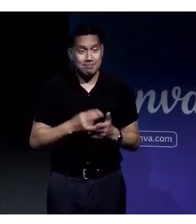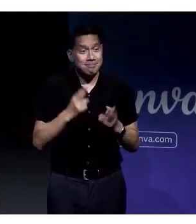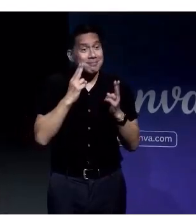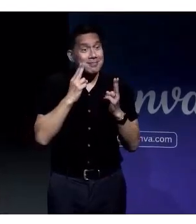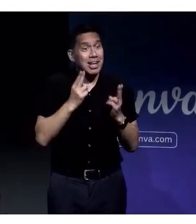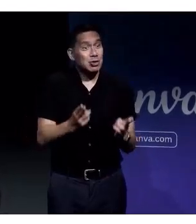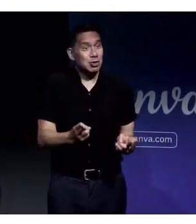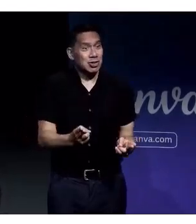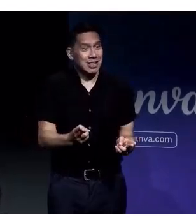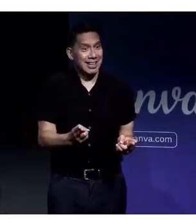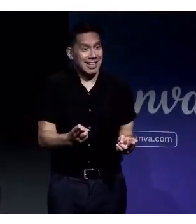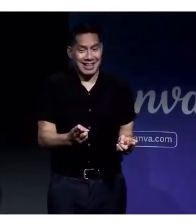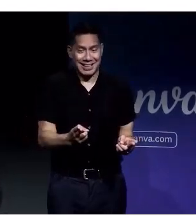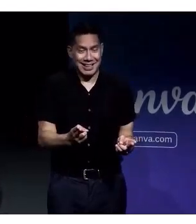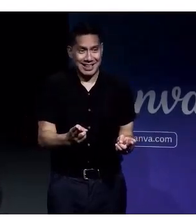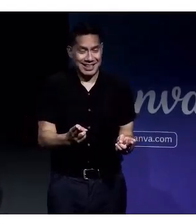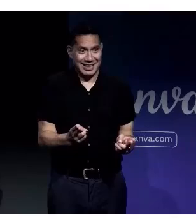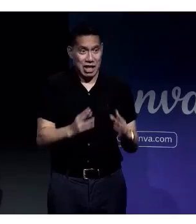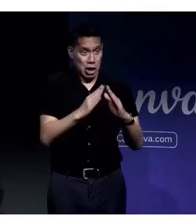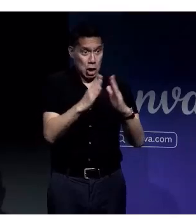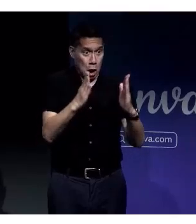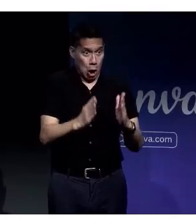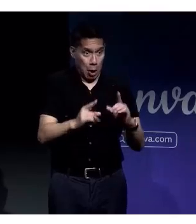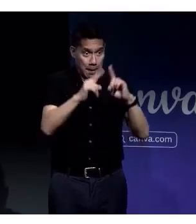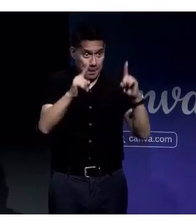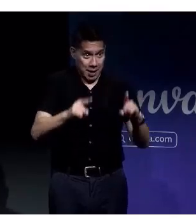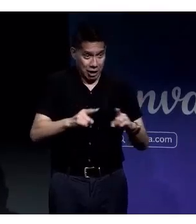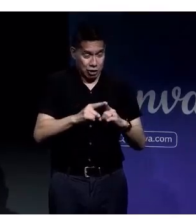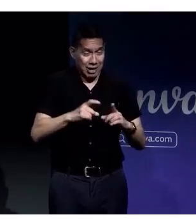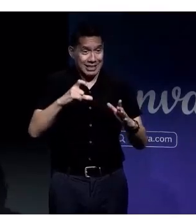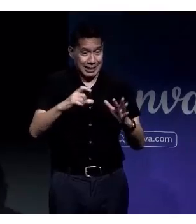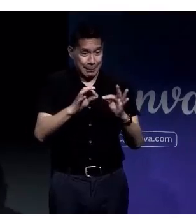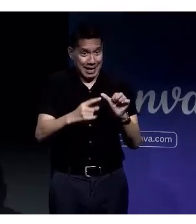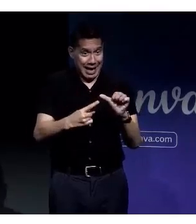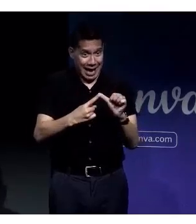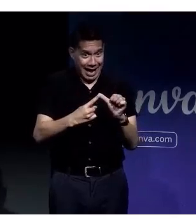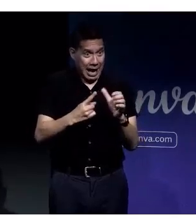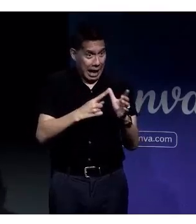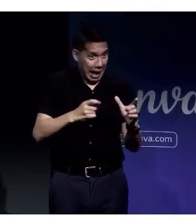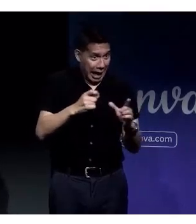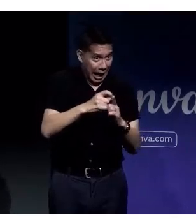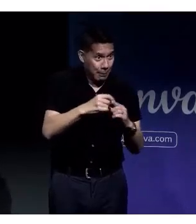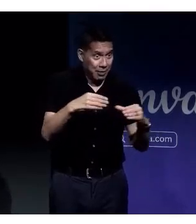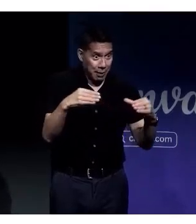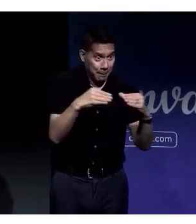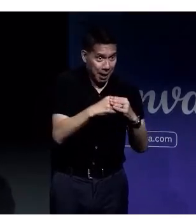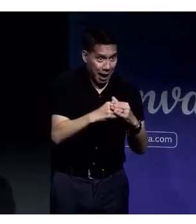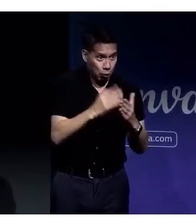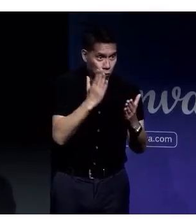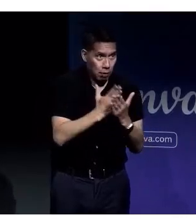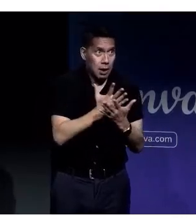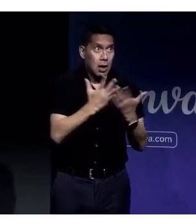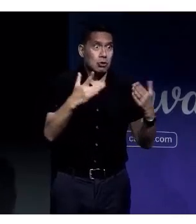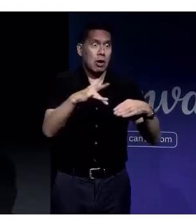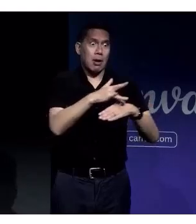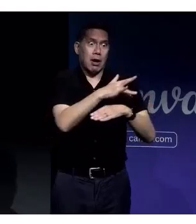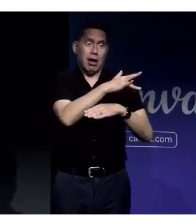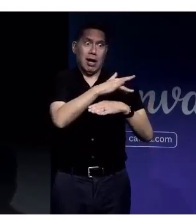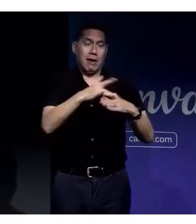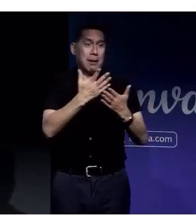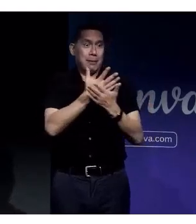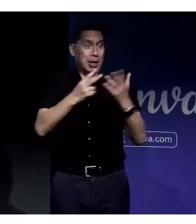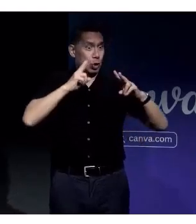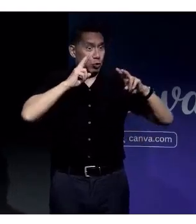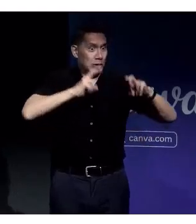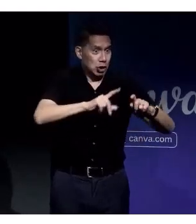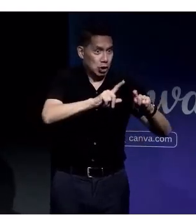Naturally, changing the homepage of the CommBank app is a very, very big deal. And we've got a massive in-house research team who